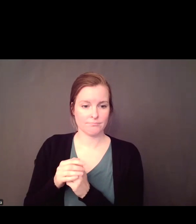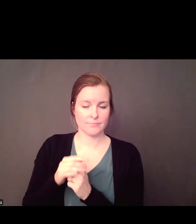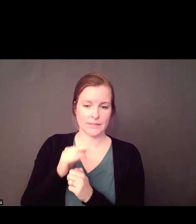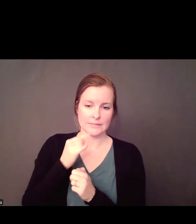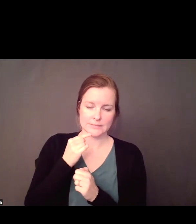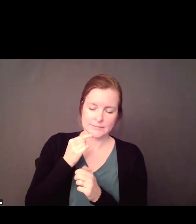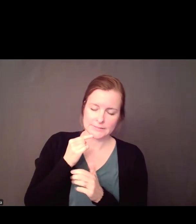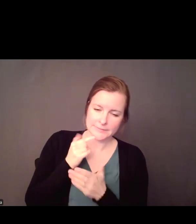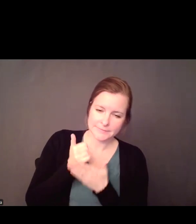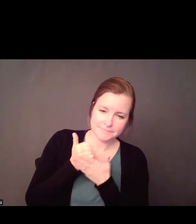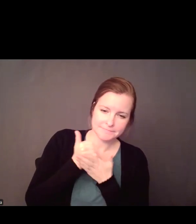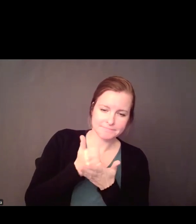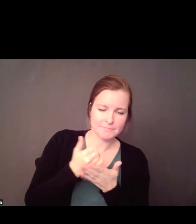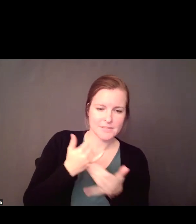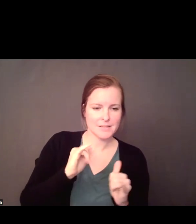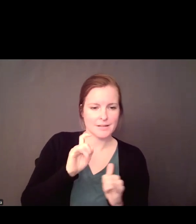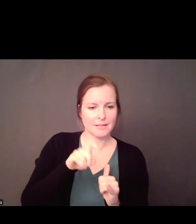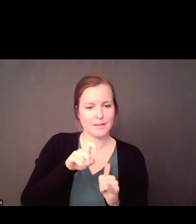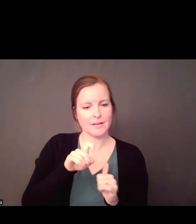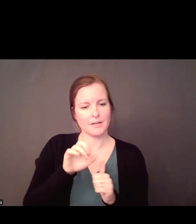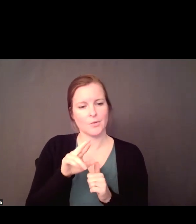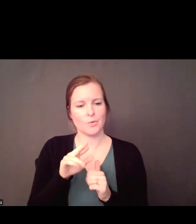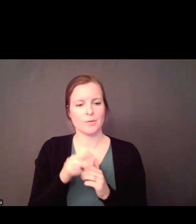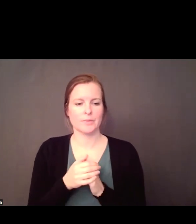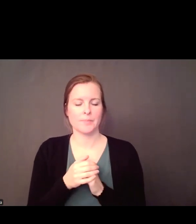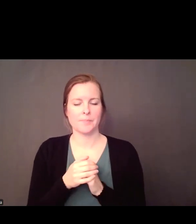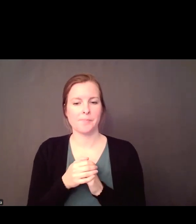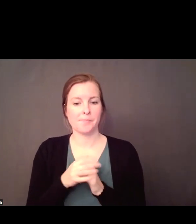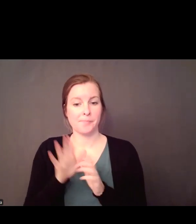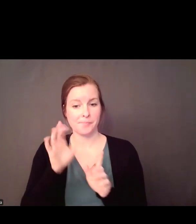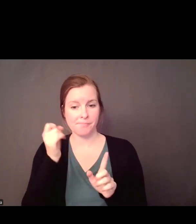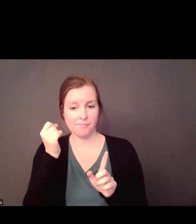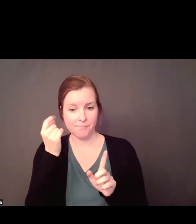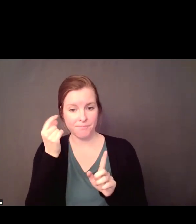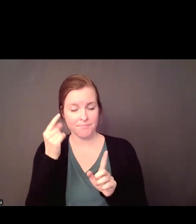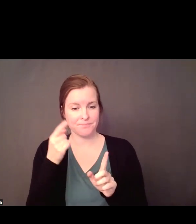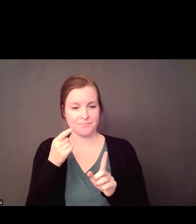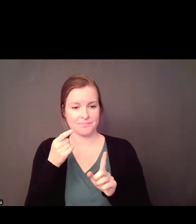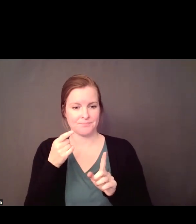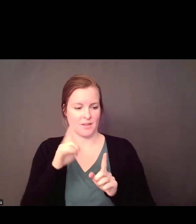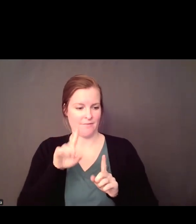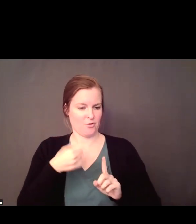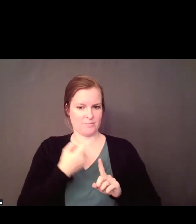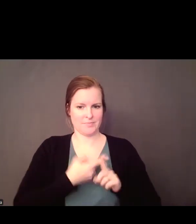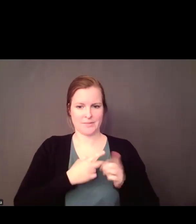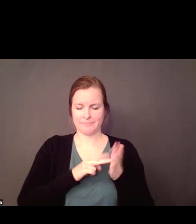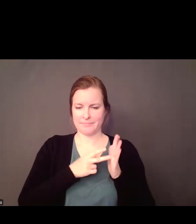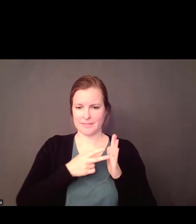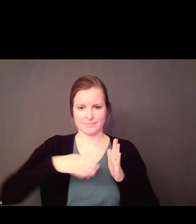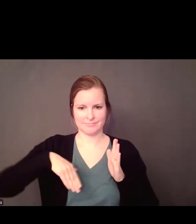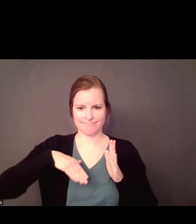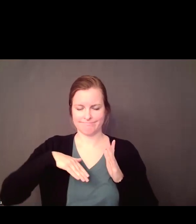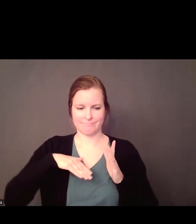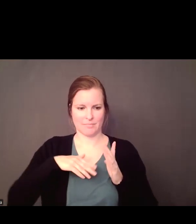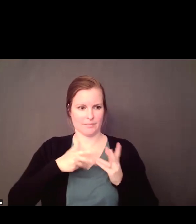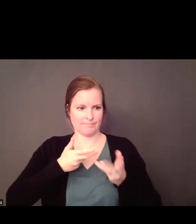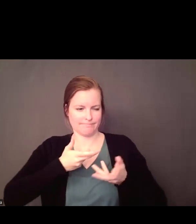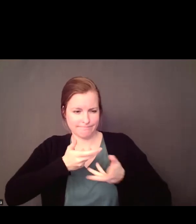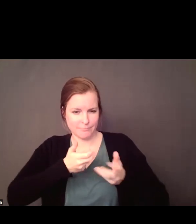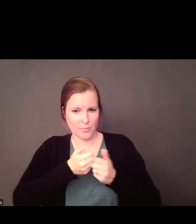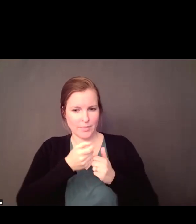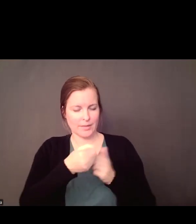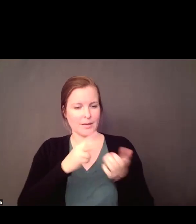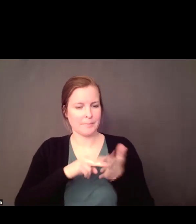still required? And obviously for this first month, we haven't started working with Ben to improve these skills. So